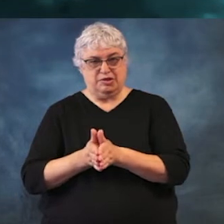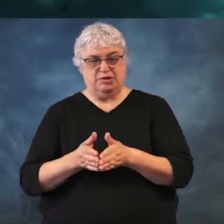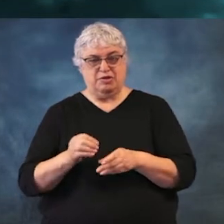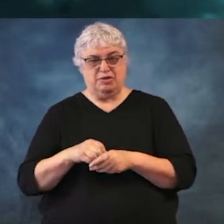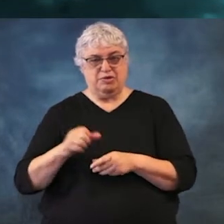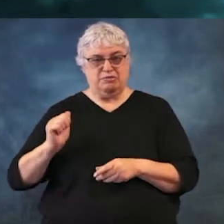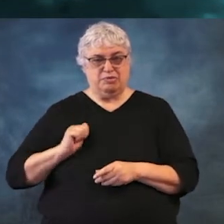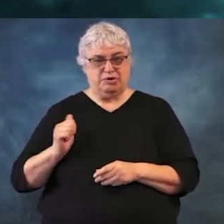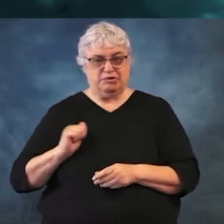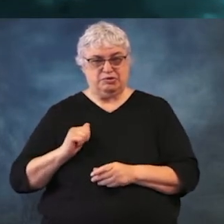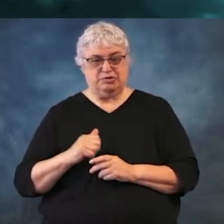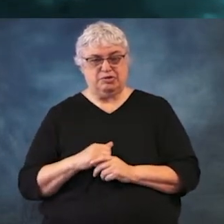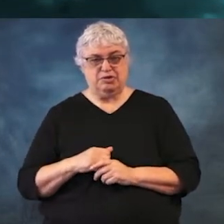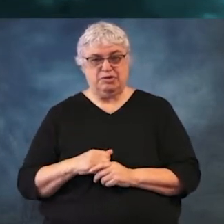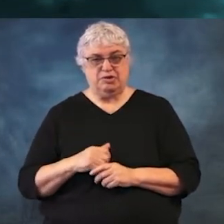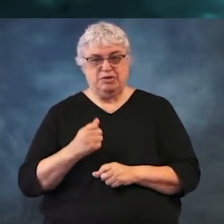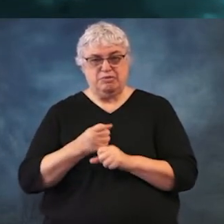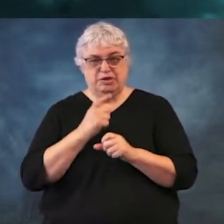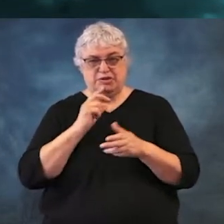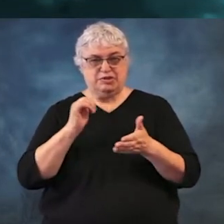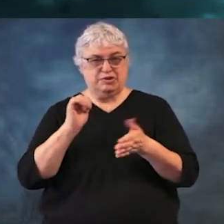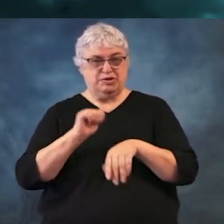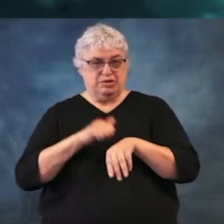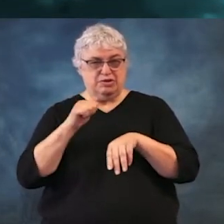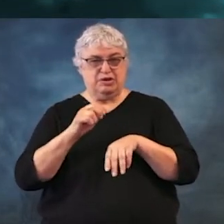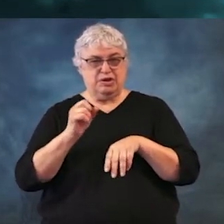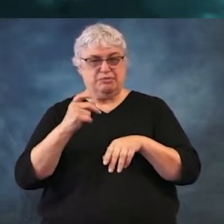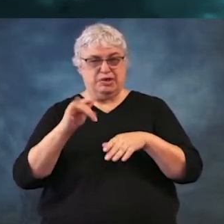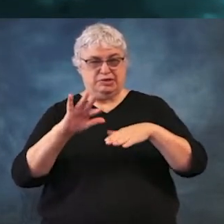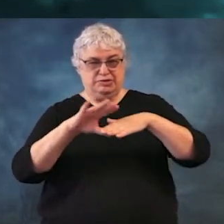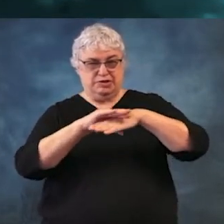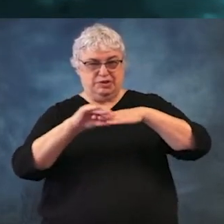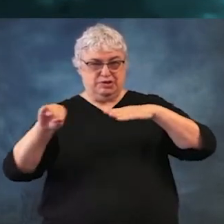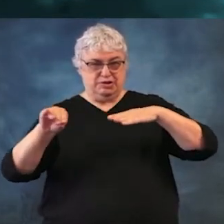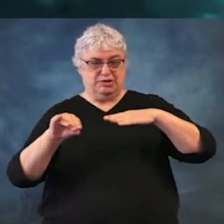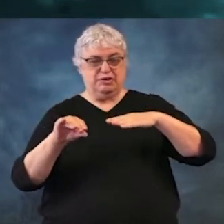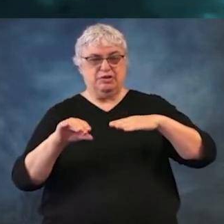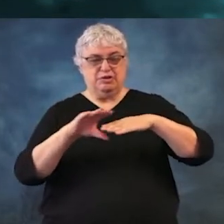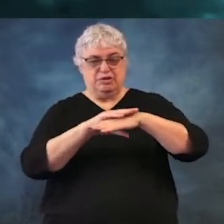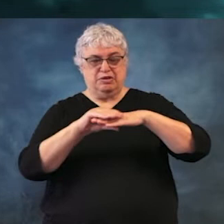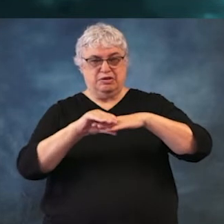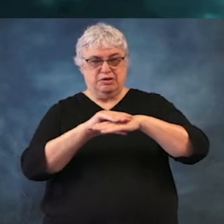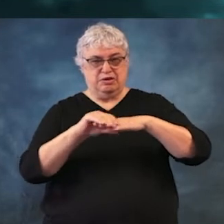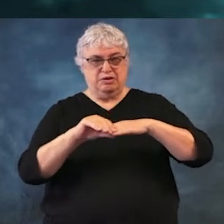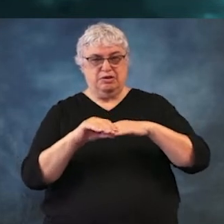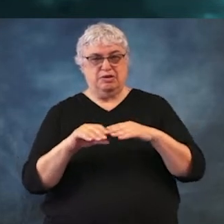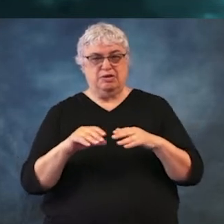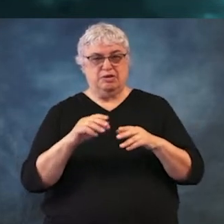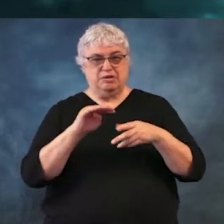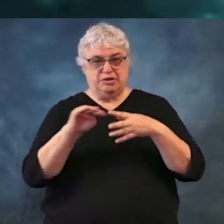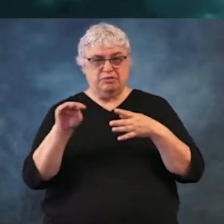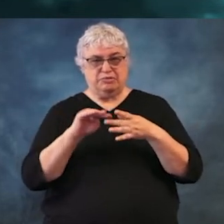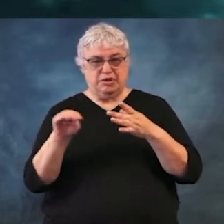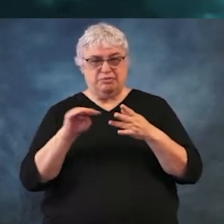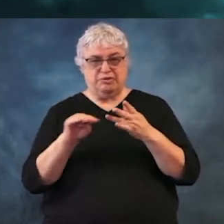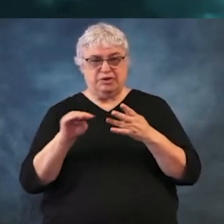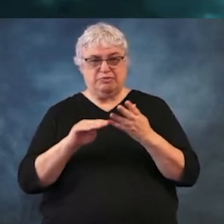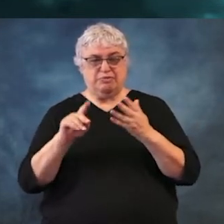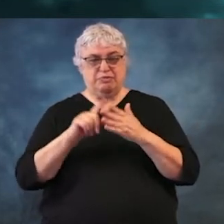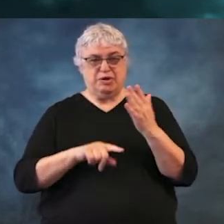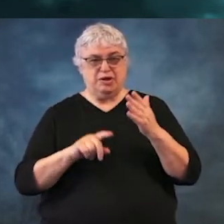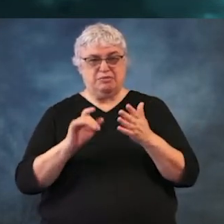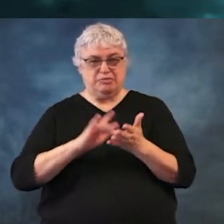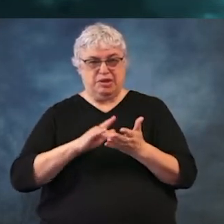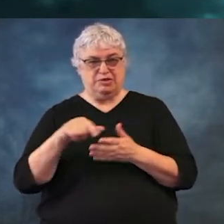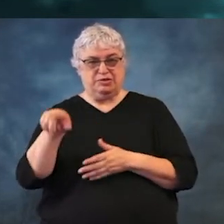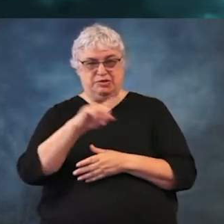in your purse, and make sure it's laminated. And tell them step by step what meds you take and all of that, and